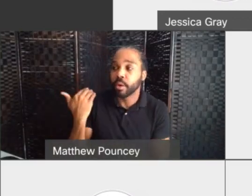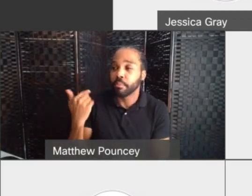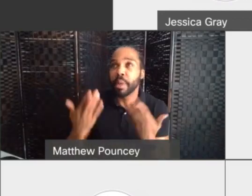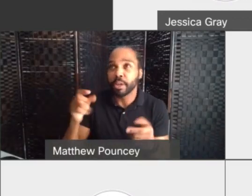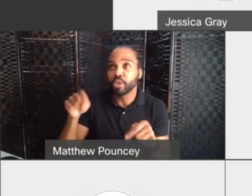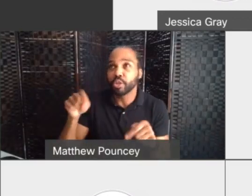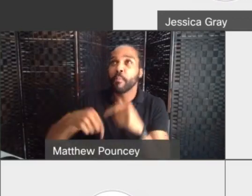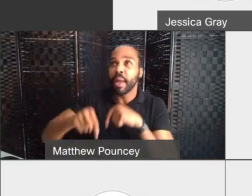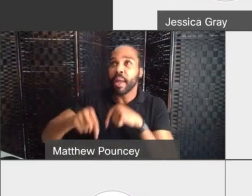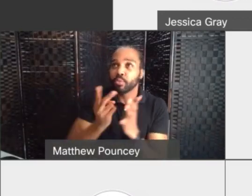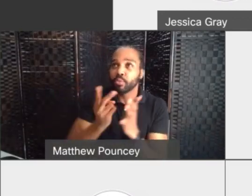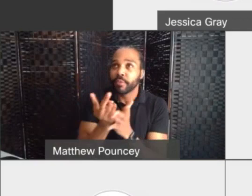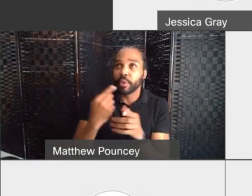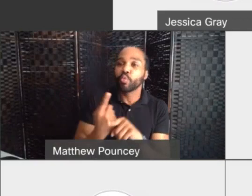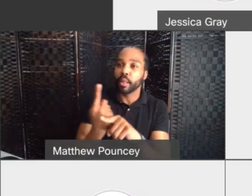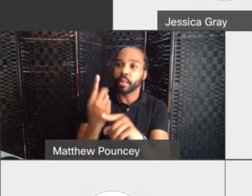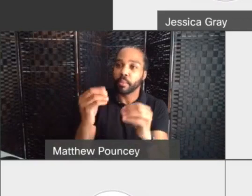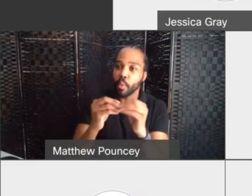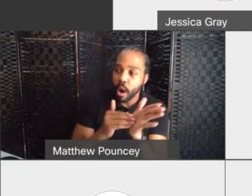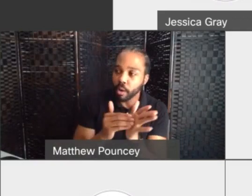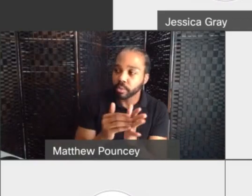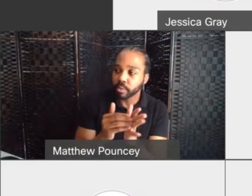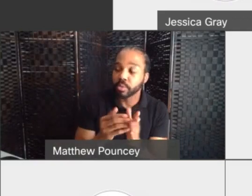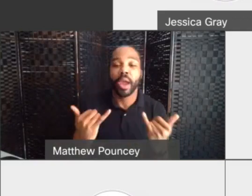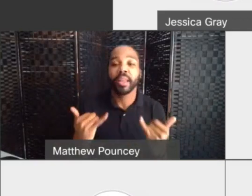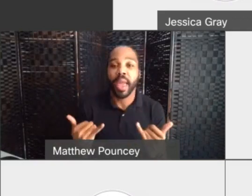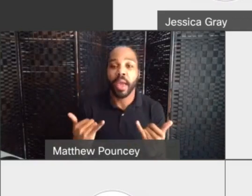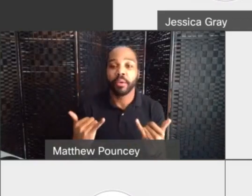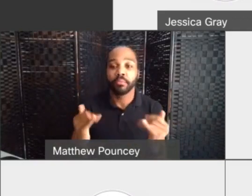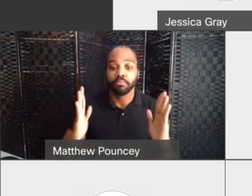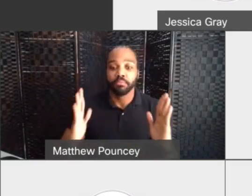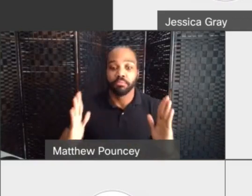regularly. We are currently in phase 2 of reopening.